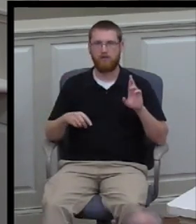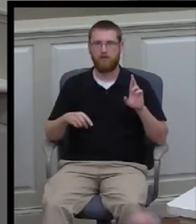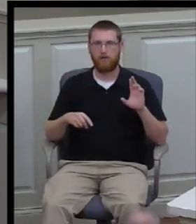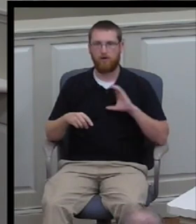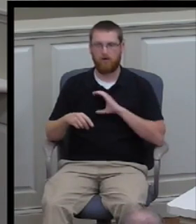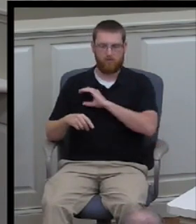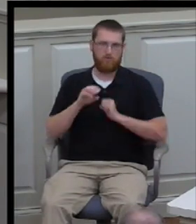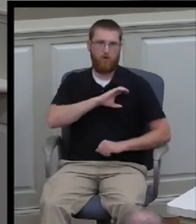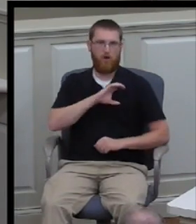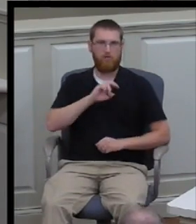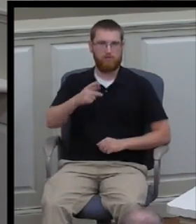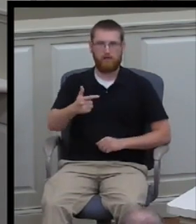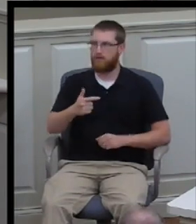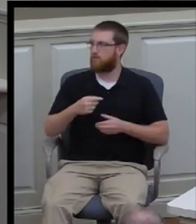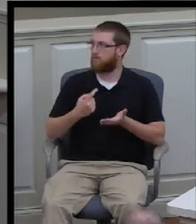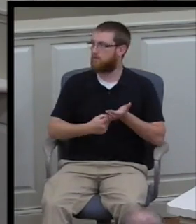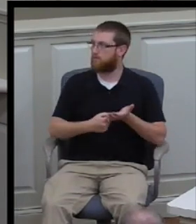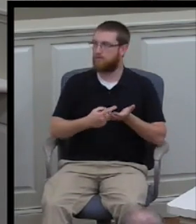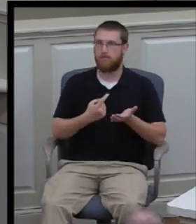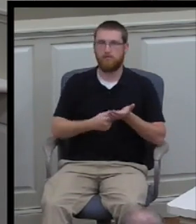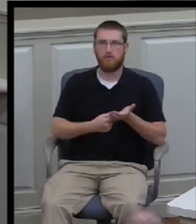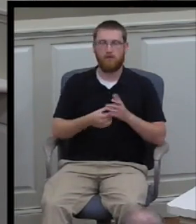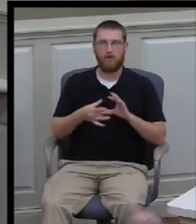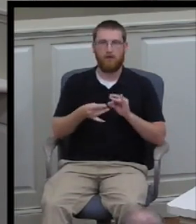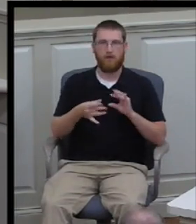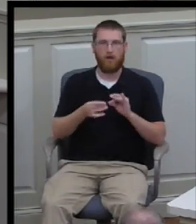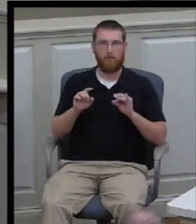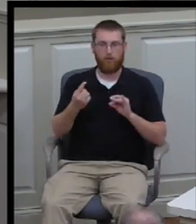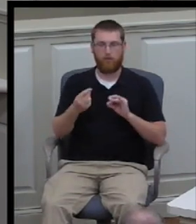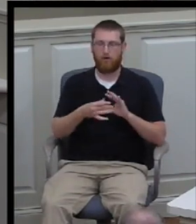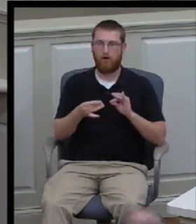Commissioner Cardle. Any discussion? The only comment I'll make is that